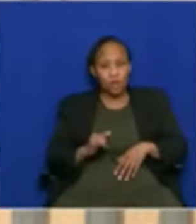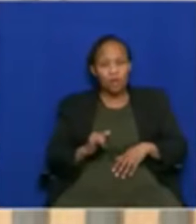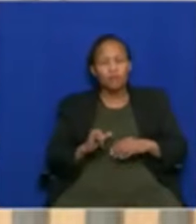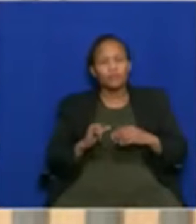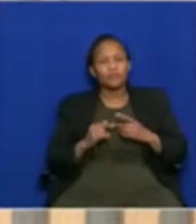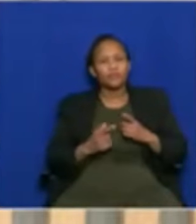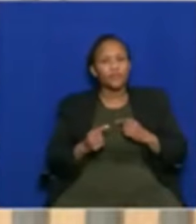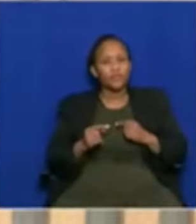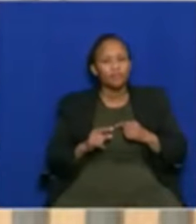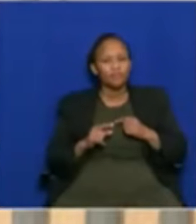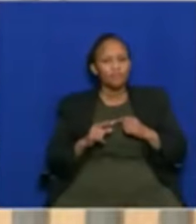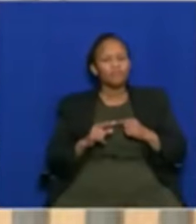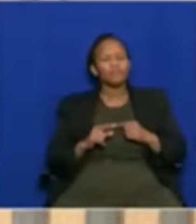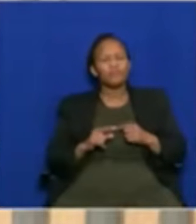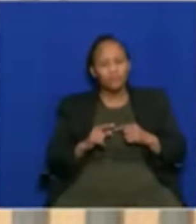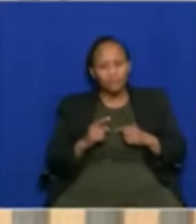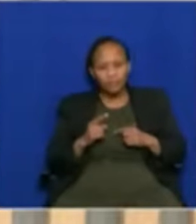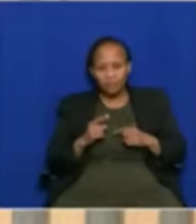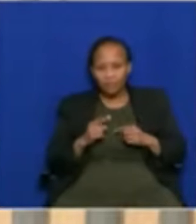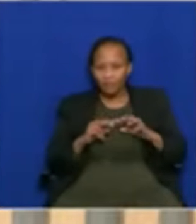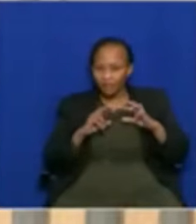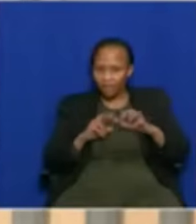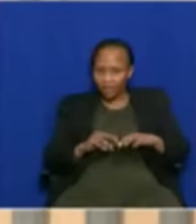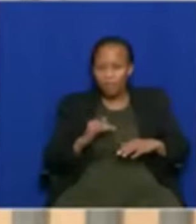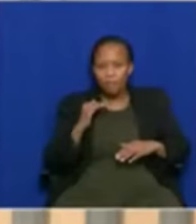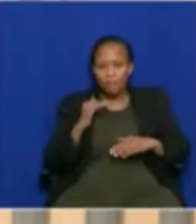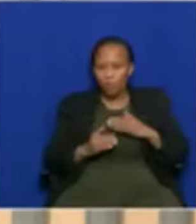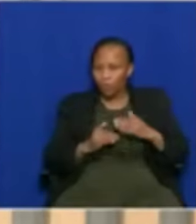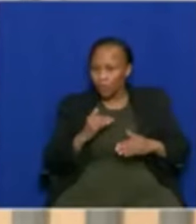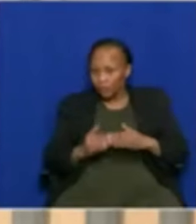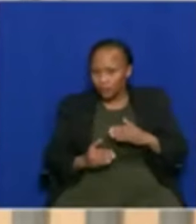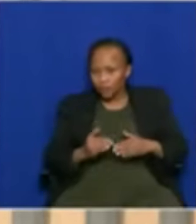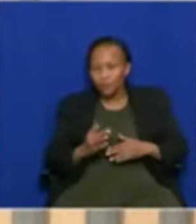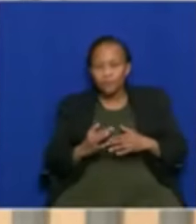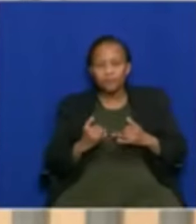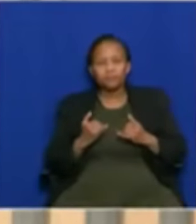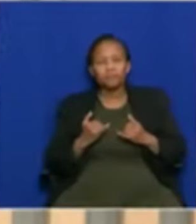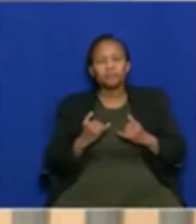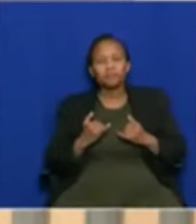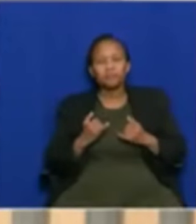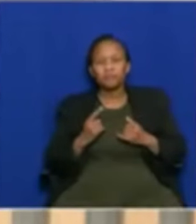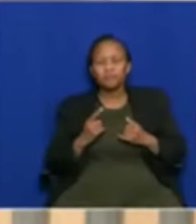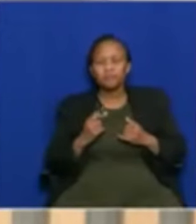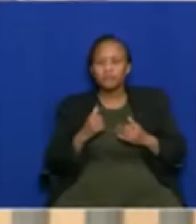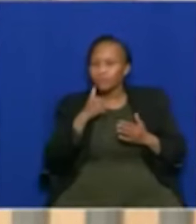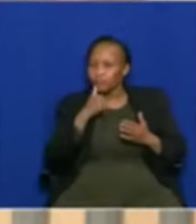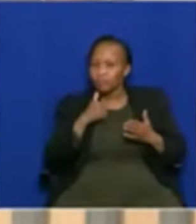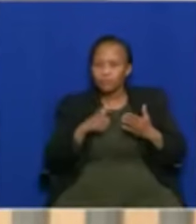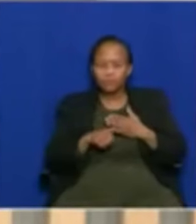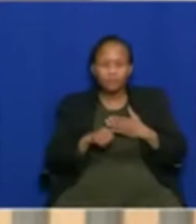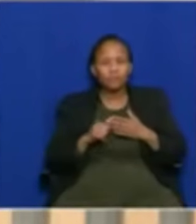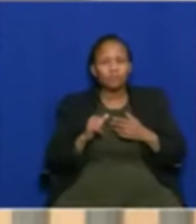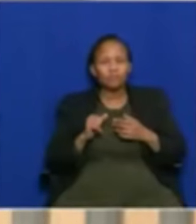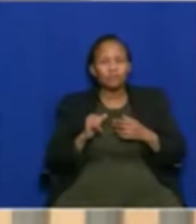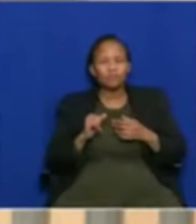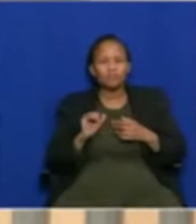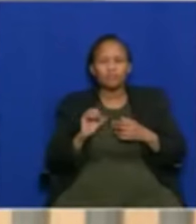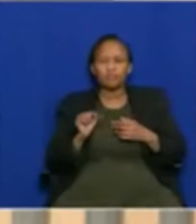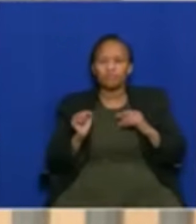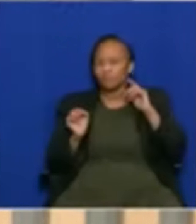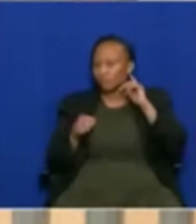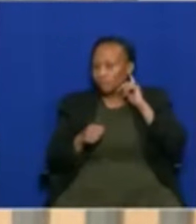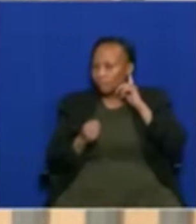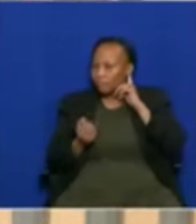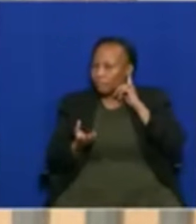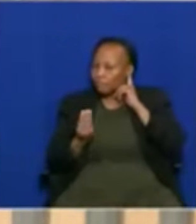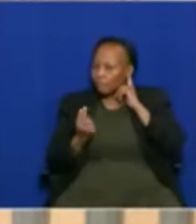process, or an attempt to do so prior to her receiving a letter of conditional appointment. I'm trying to understand what's the